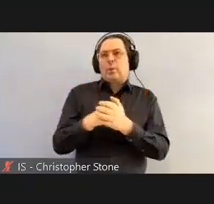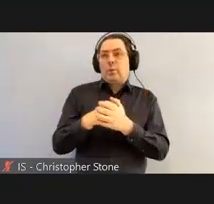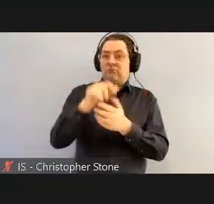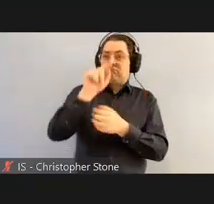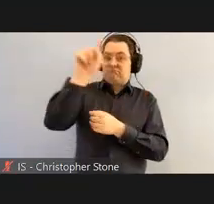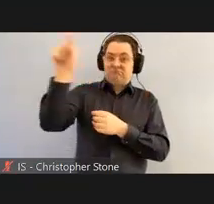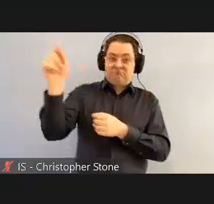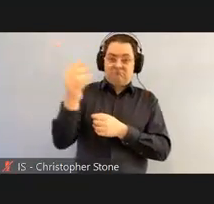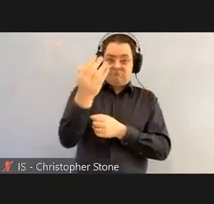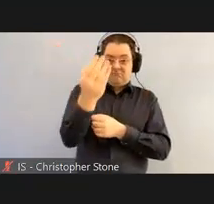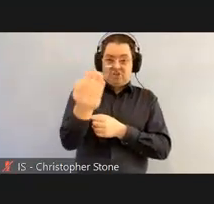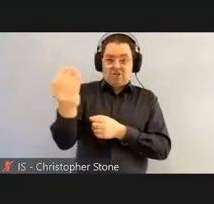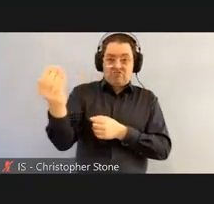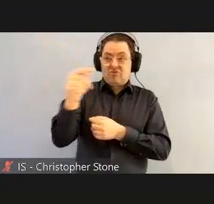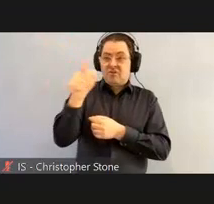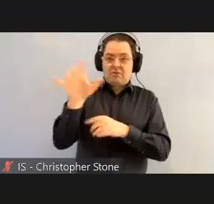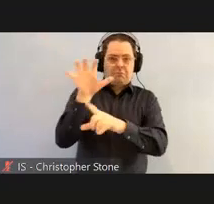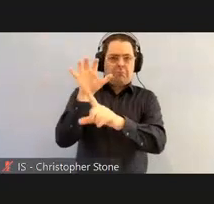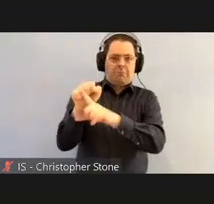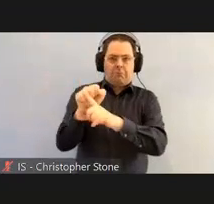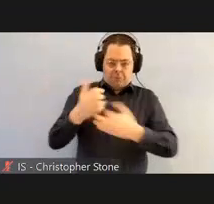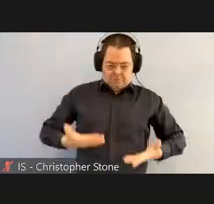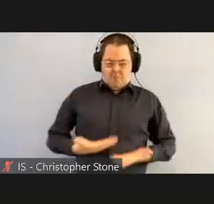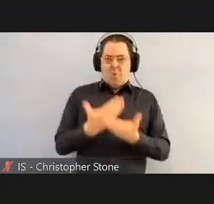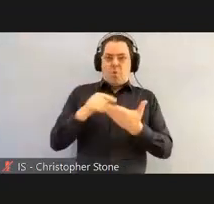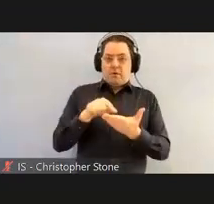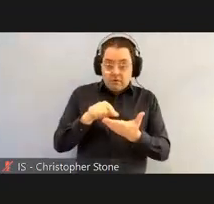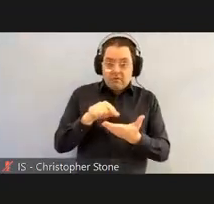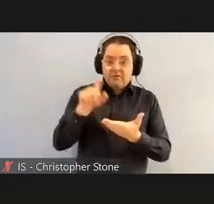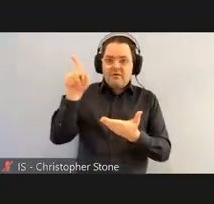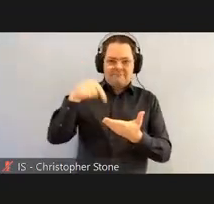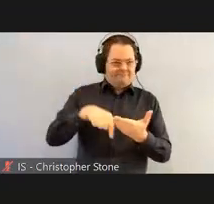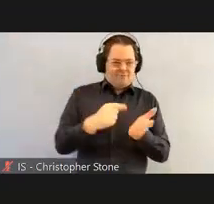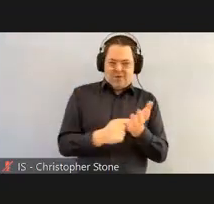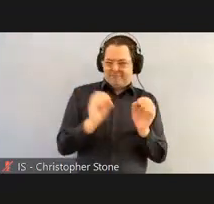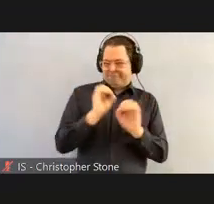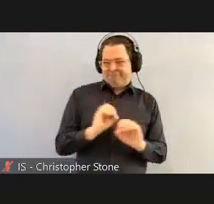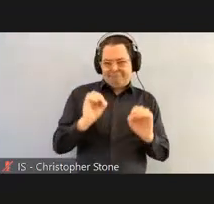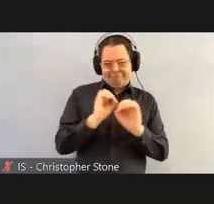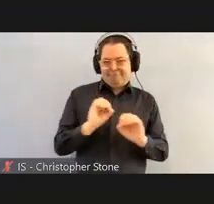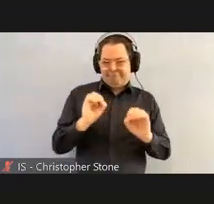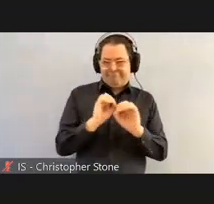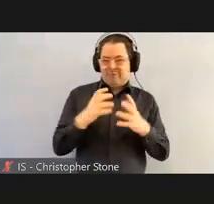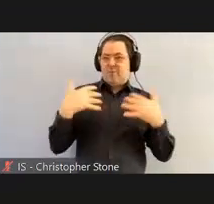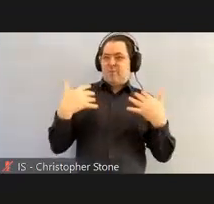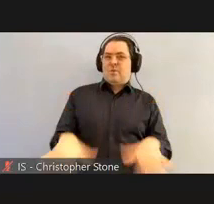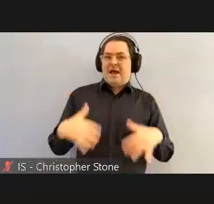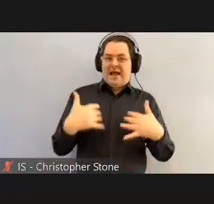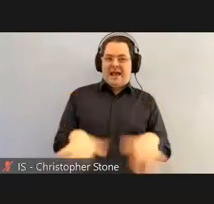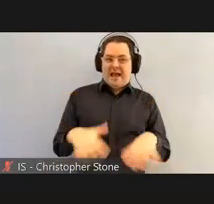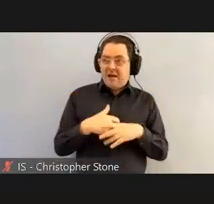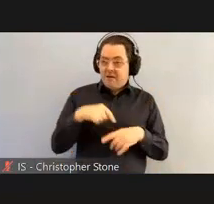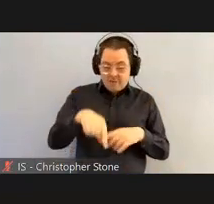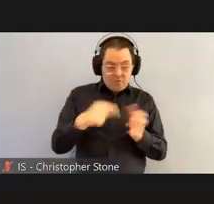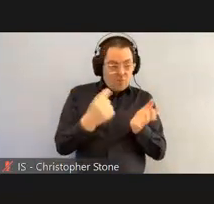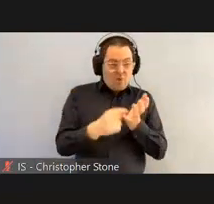children get early identification, when or immediately after birth, you wonder, when shall we ever